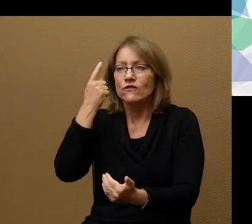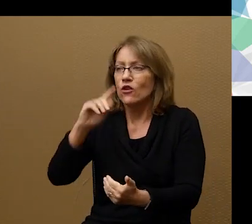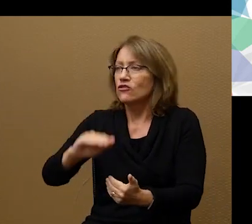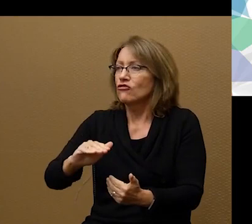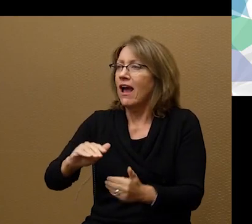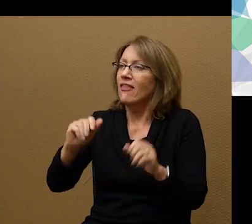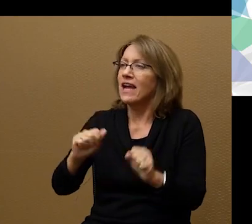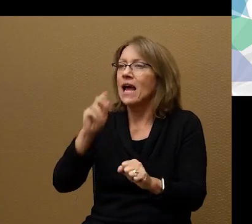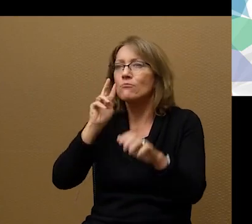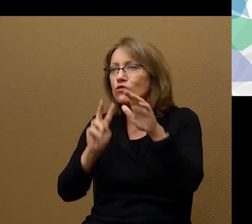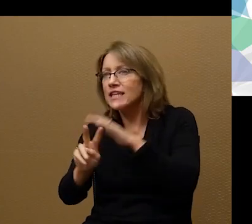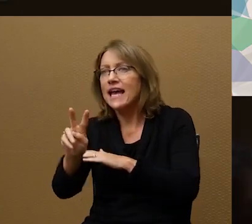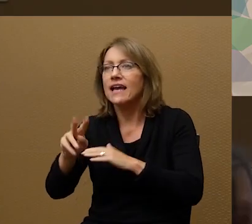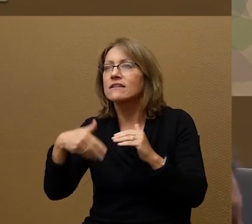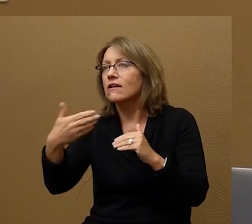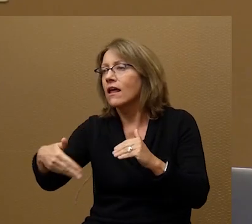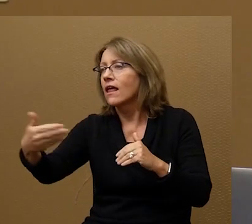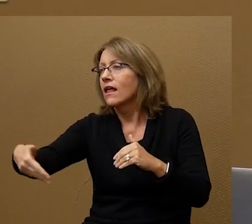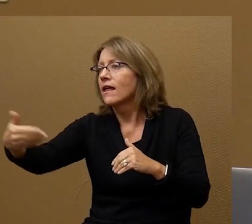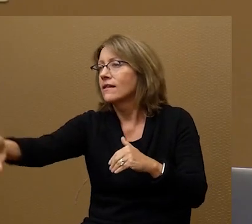child.